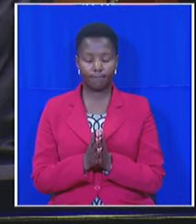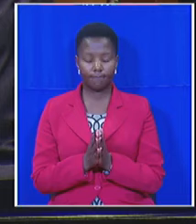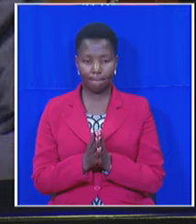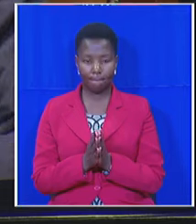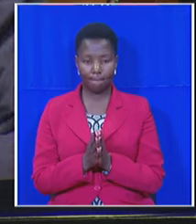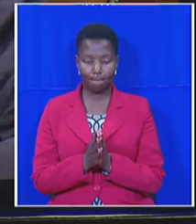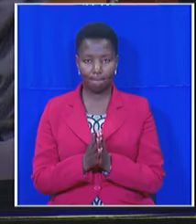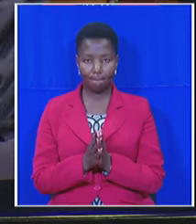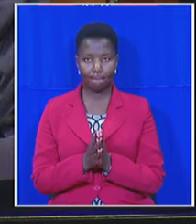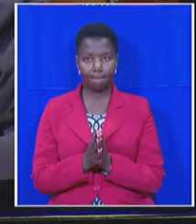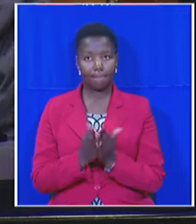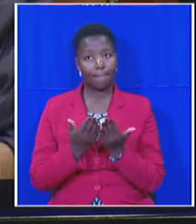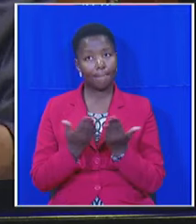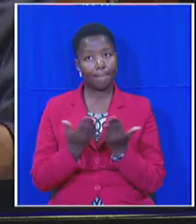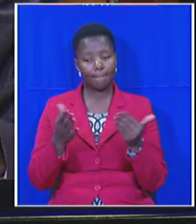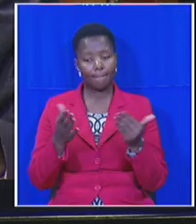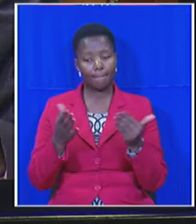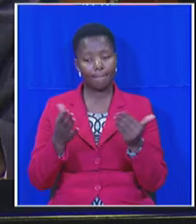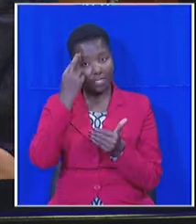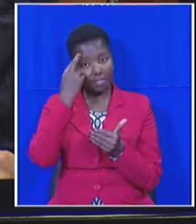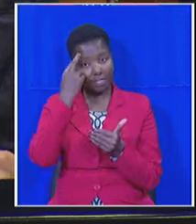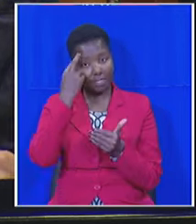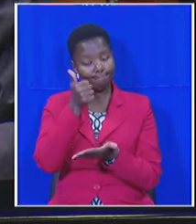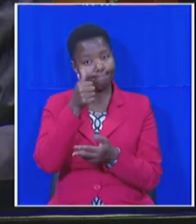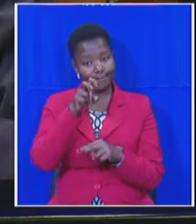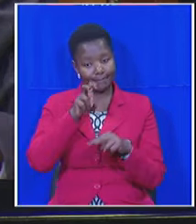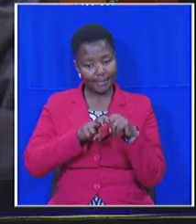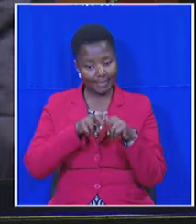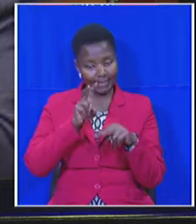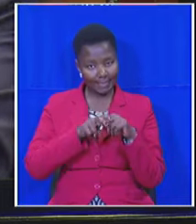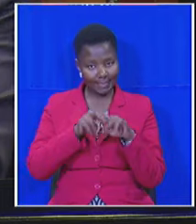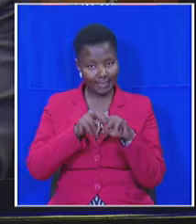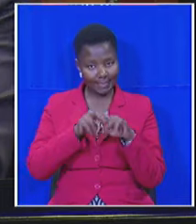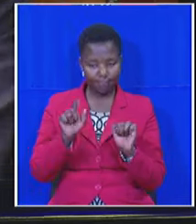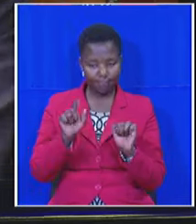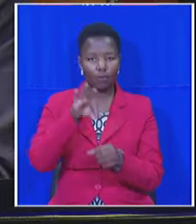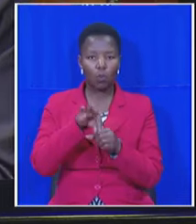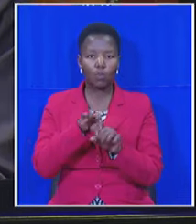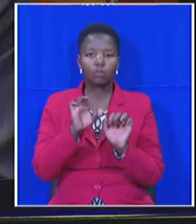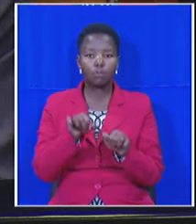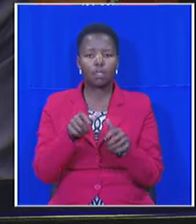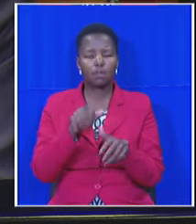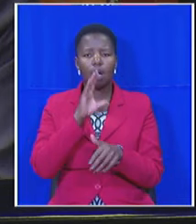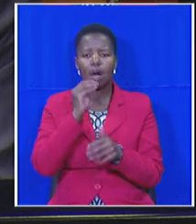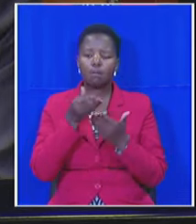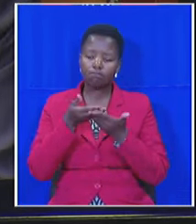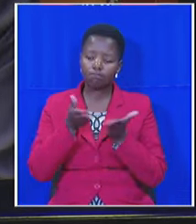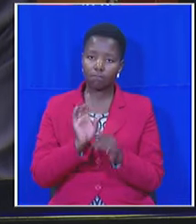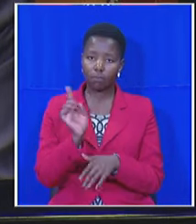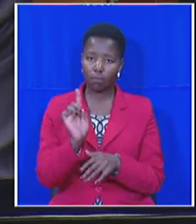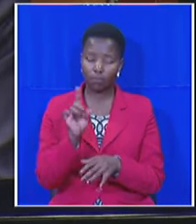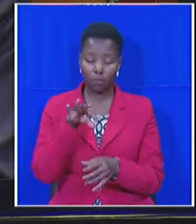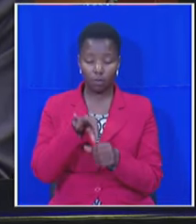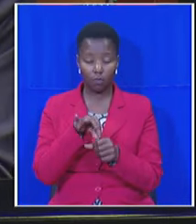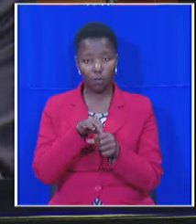I would like to remind members that they may only vote from the allocated seat. The question before the House is that vote